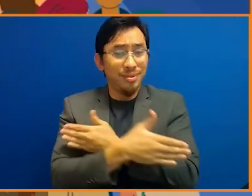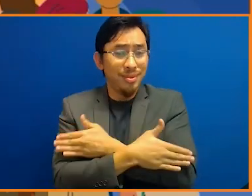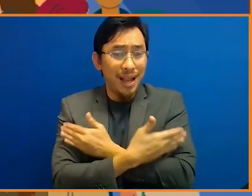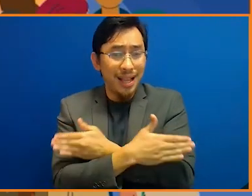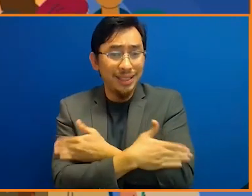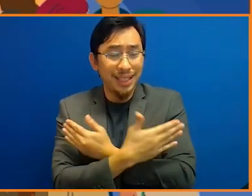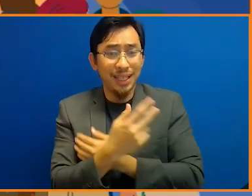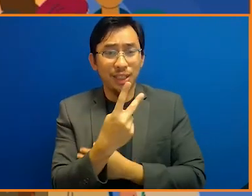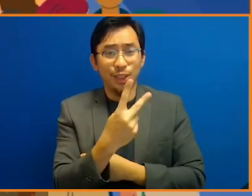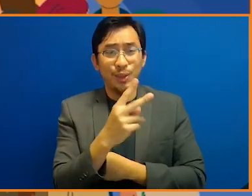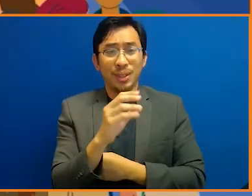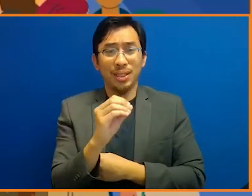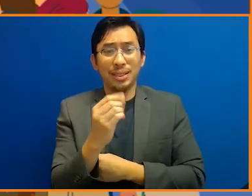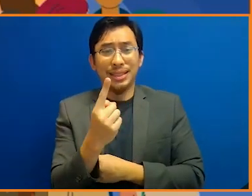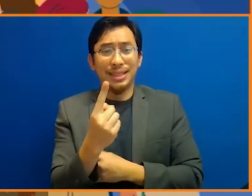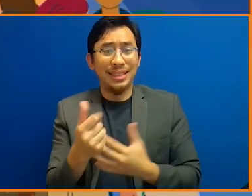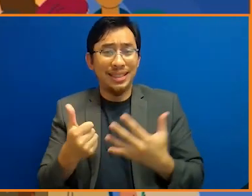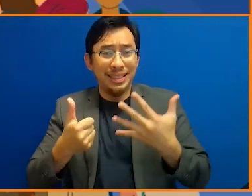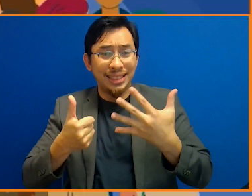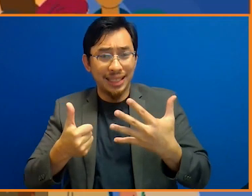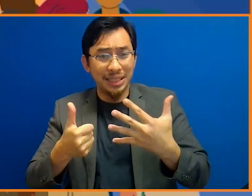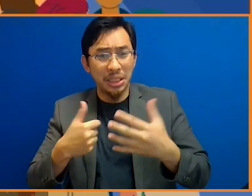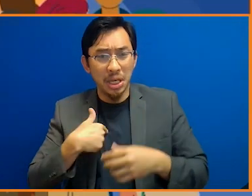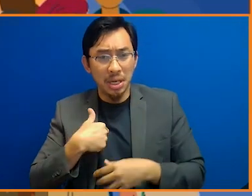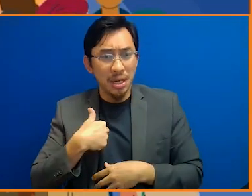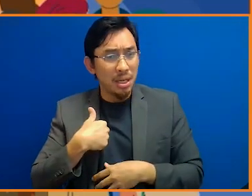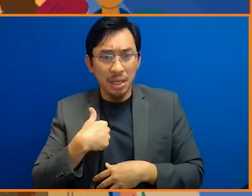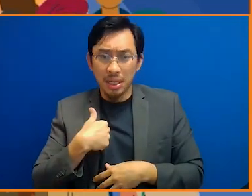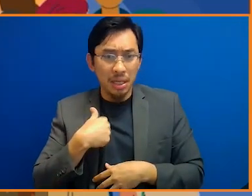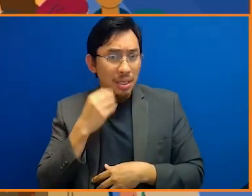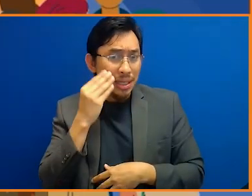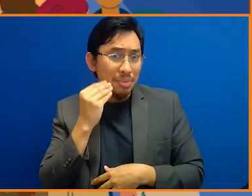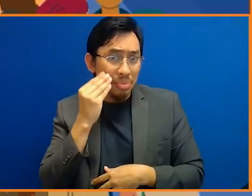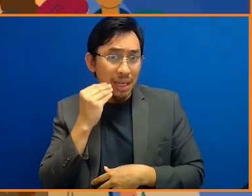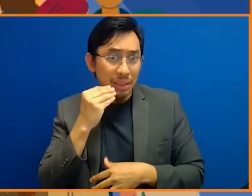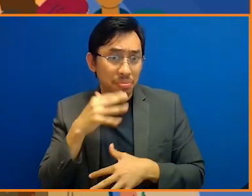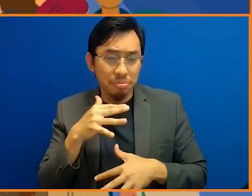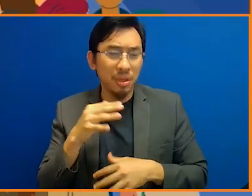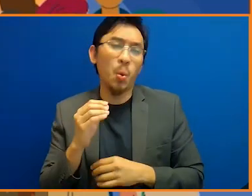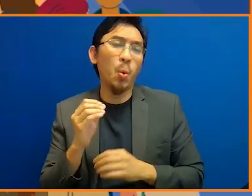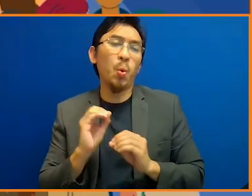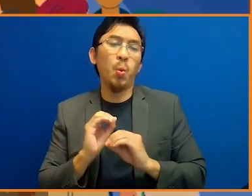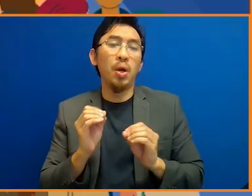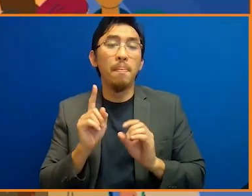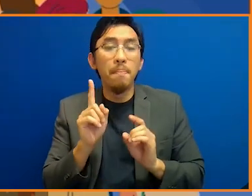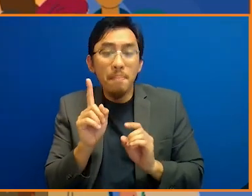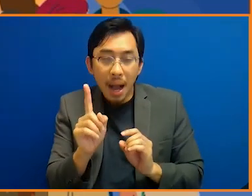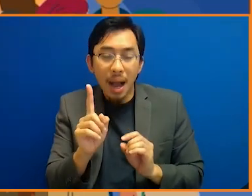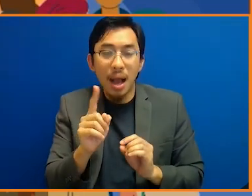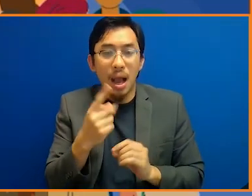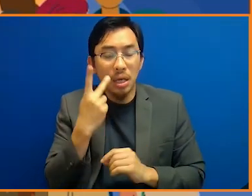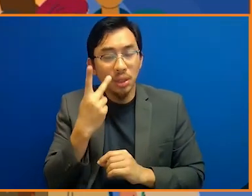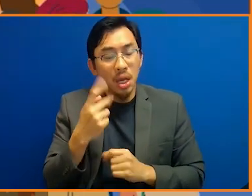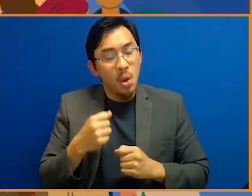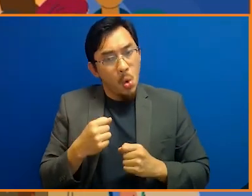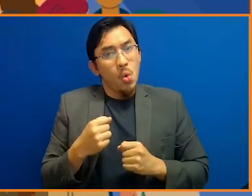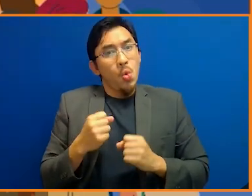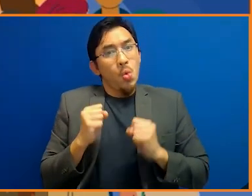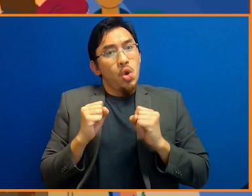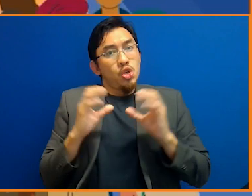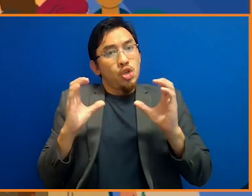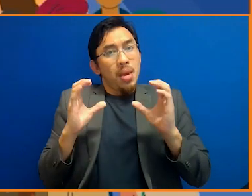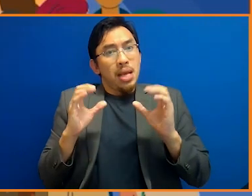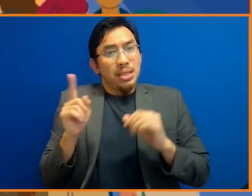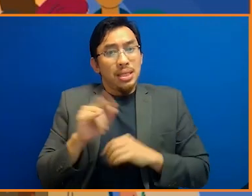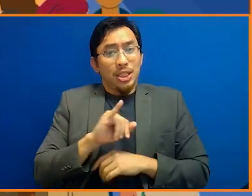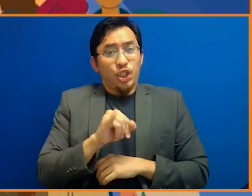was attending IRIDeS in Banda Aceh in 2016. So I didn't experience this ground shaking, but I mean,